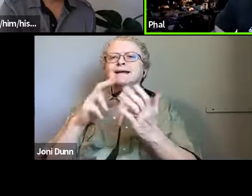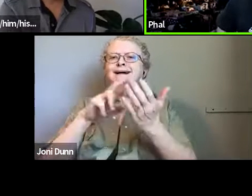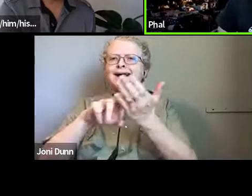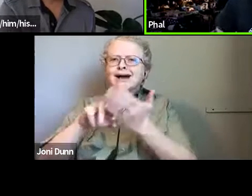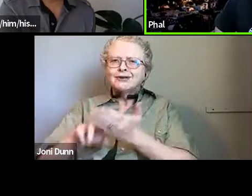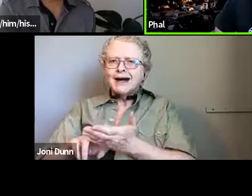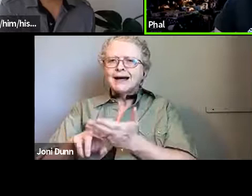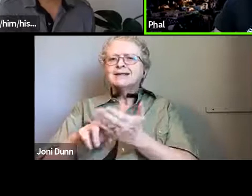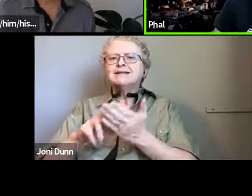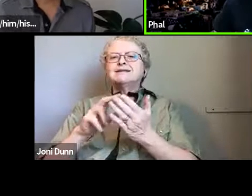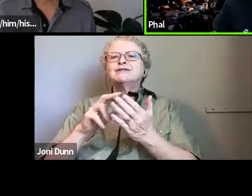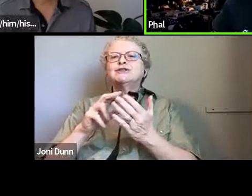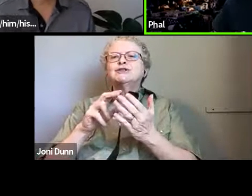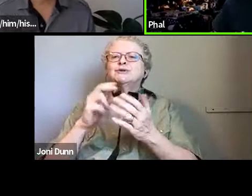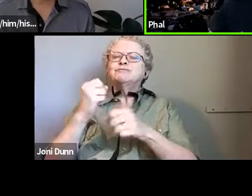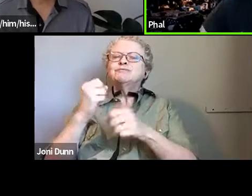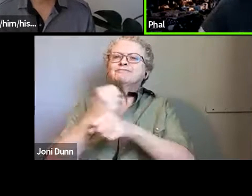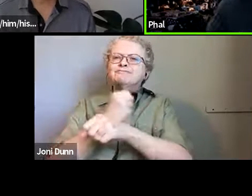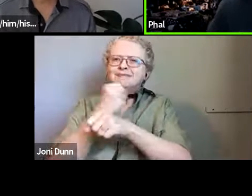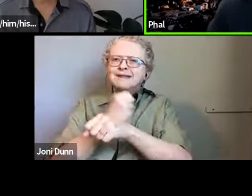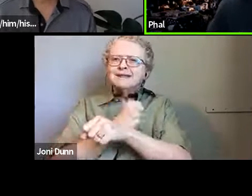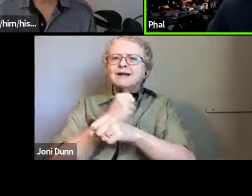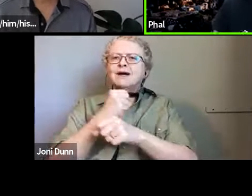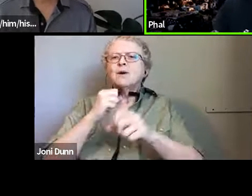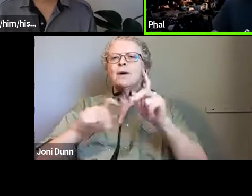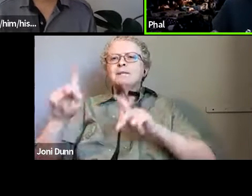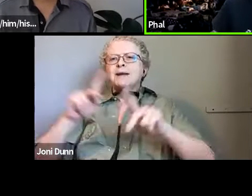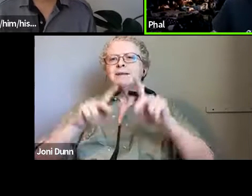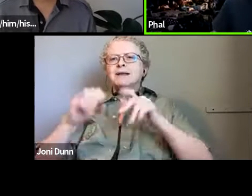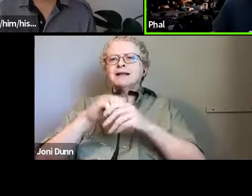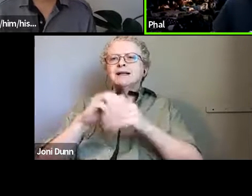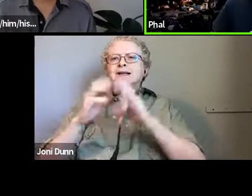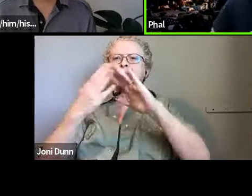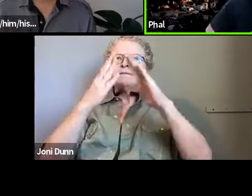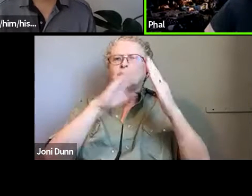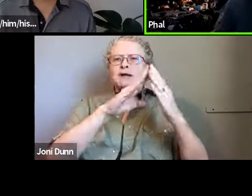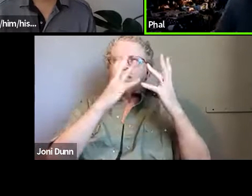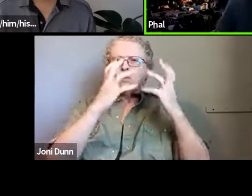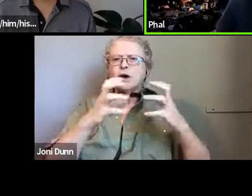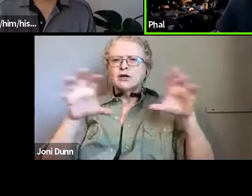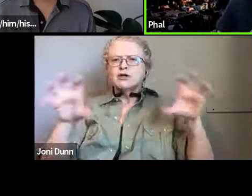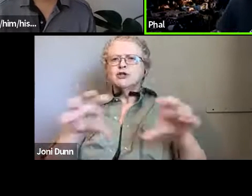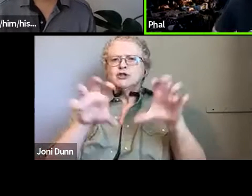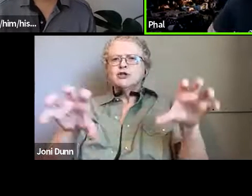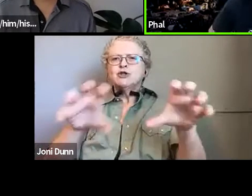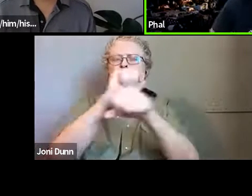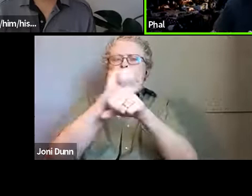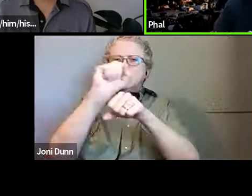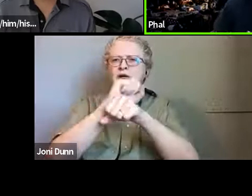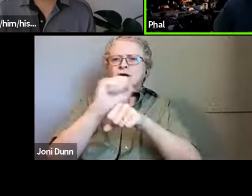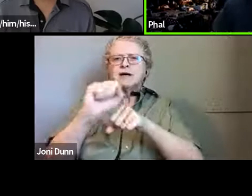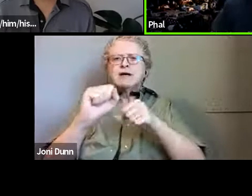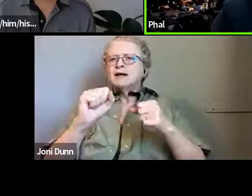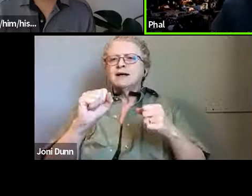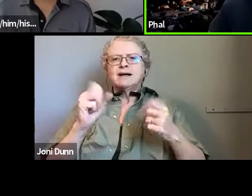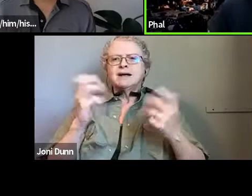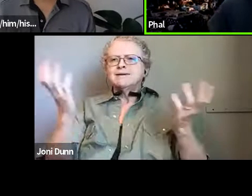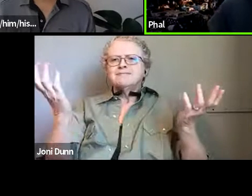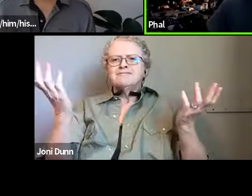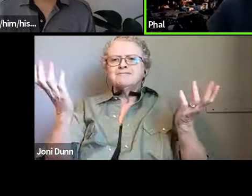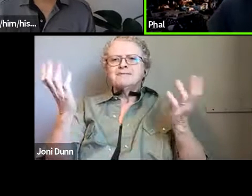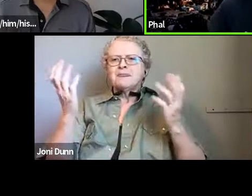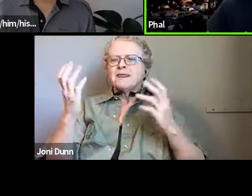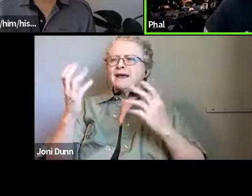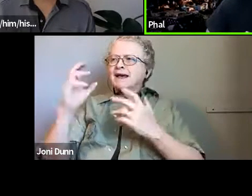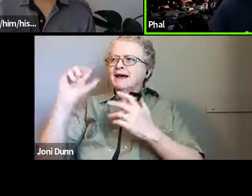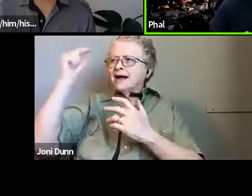it, et cetera, right? But when folks from the community want to go do some work, it's very difficult. You go through hurdles, all kinds of stuff. If you want a government contract, us at YGC,